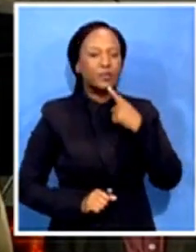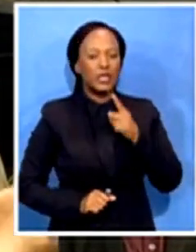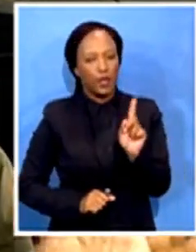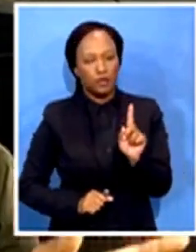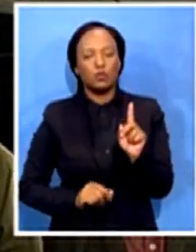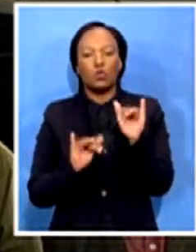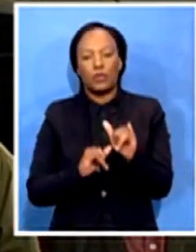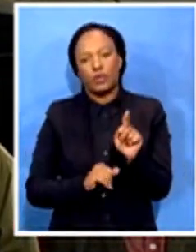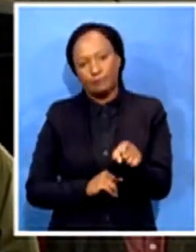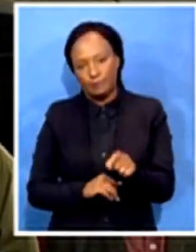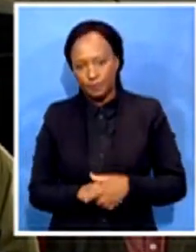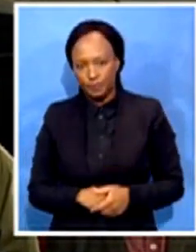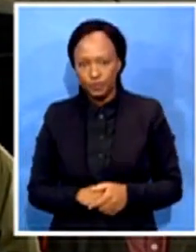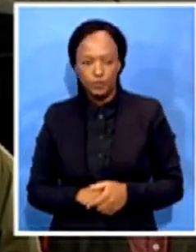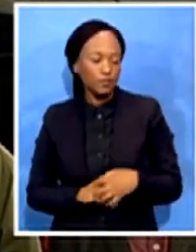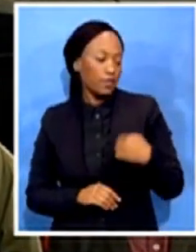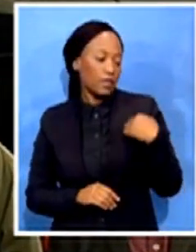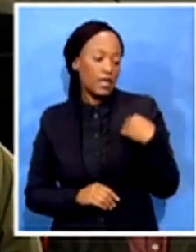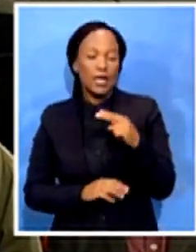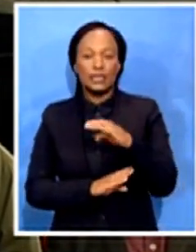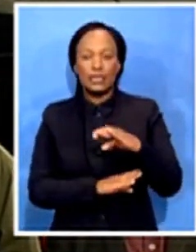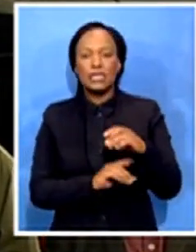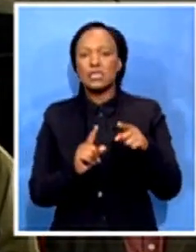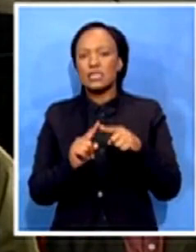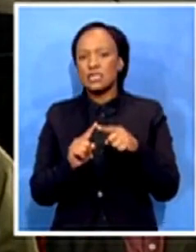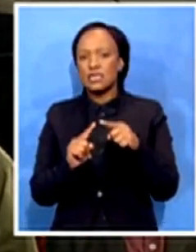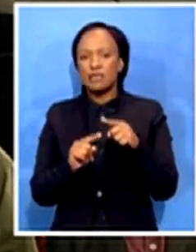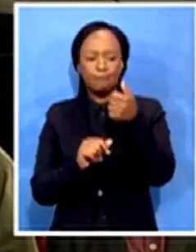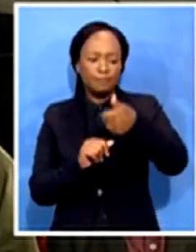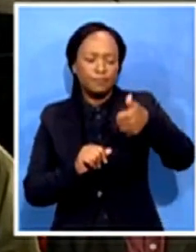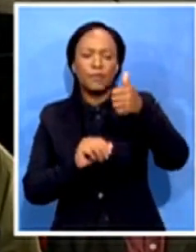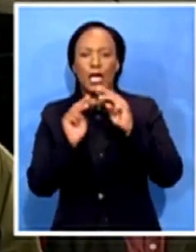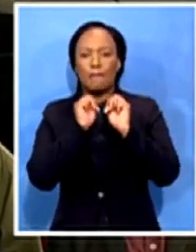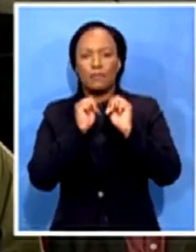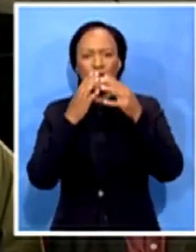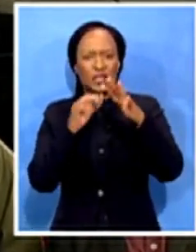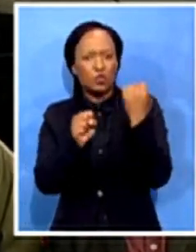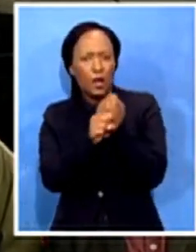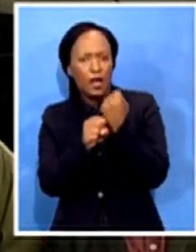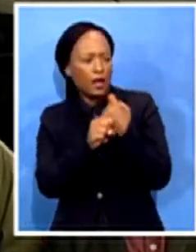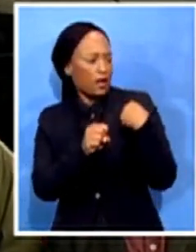As our senior management team has been working throughout December. But